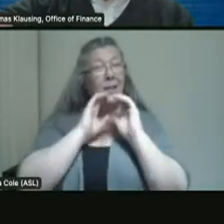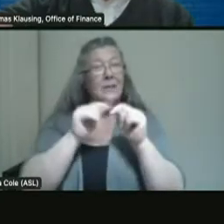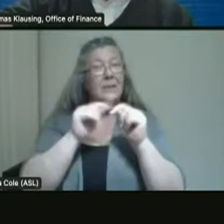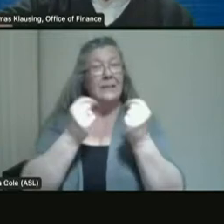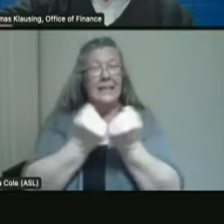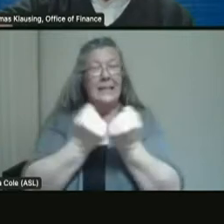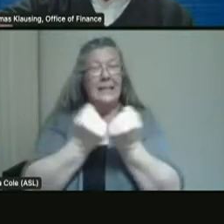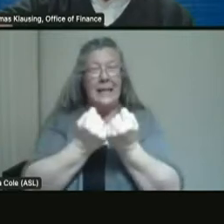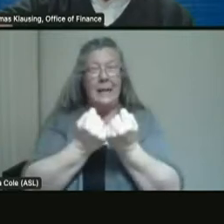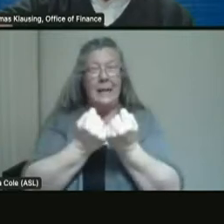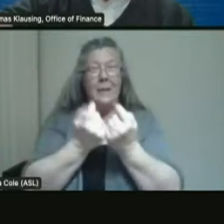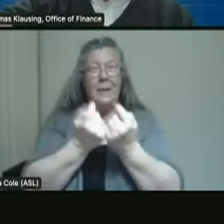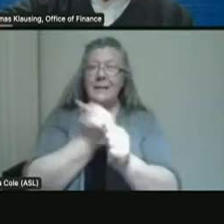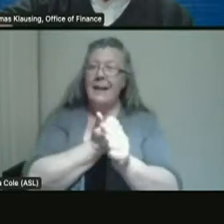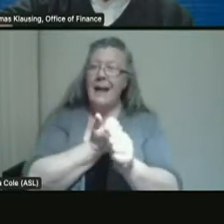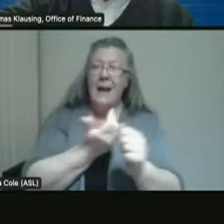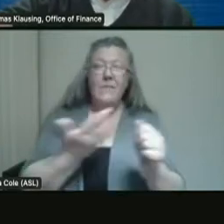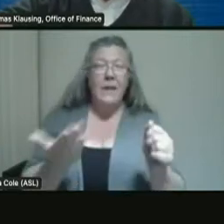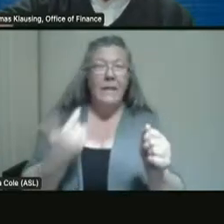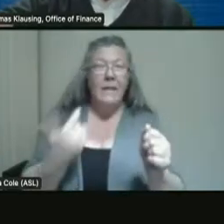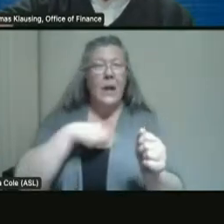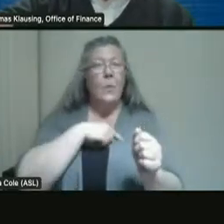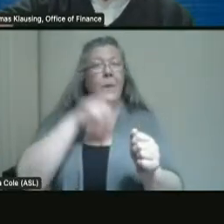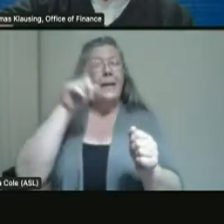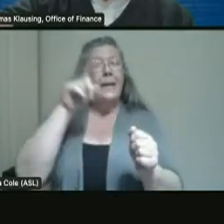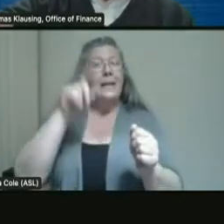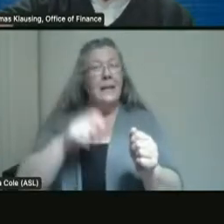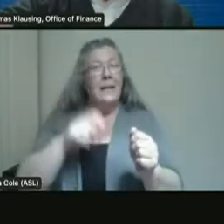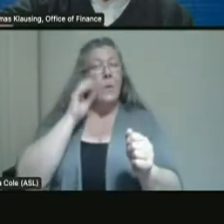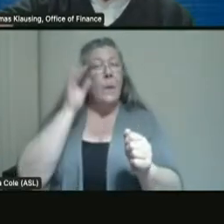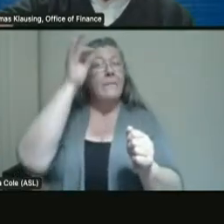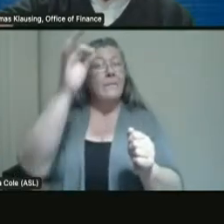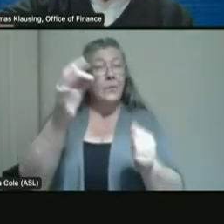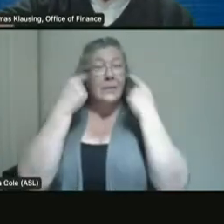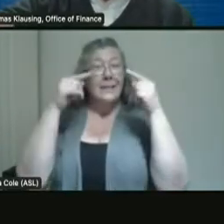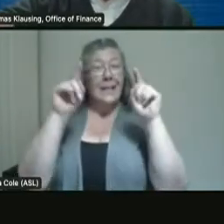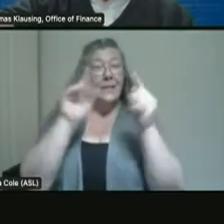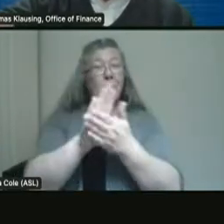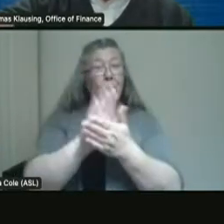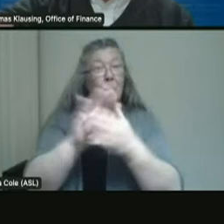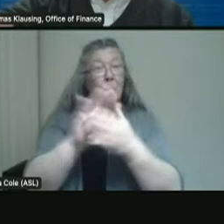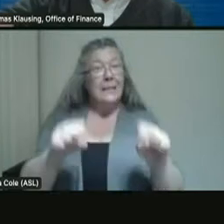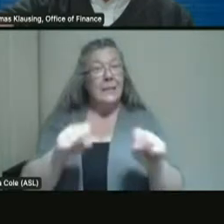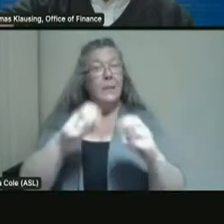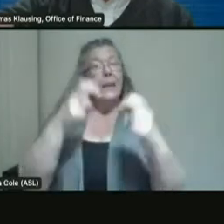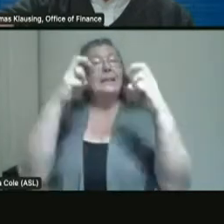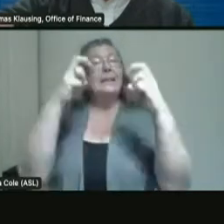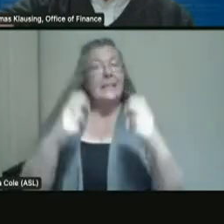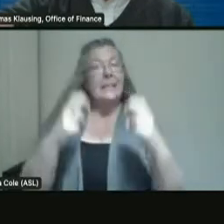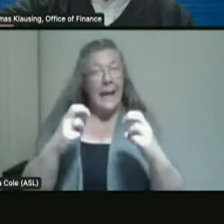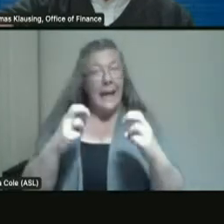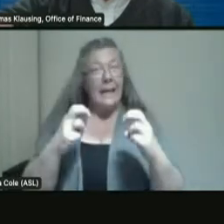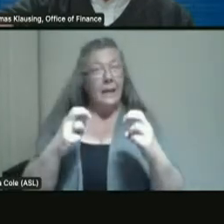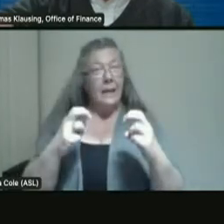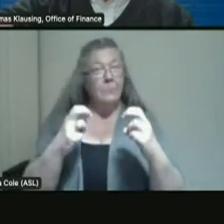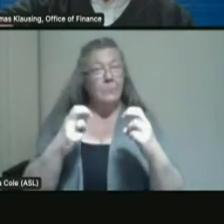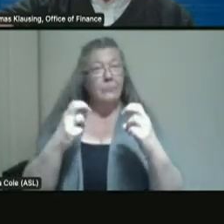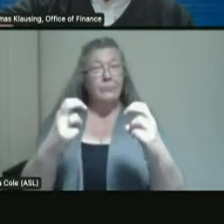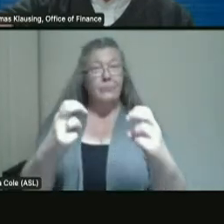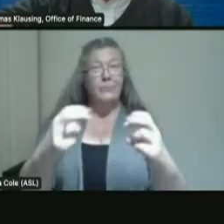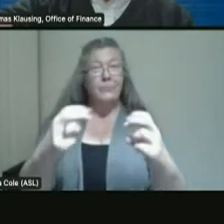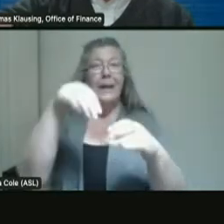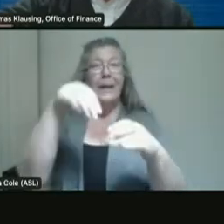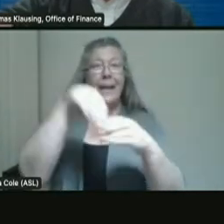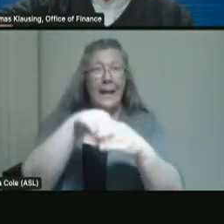for the future of our successful school system is sitting right here in our school system. And they are our